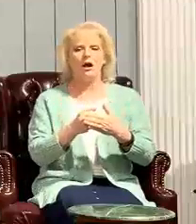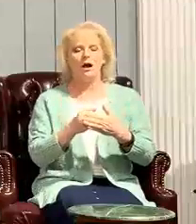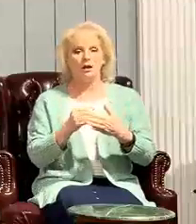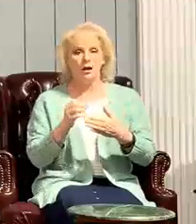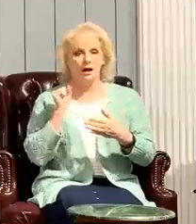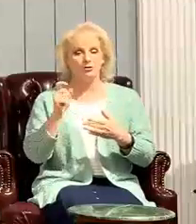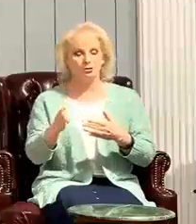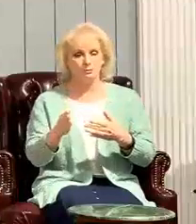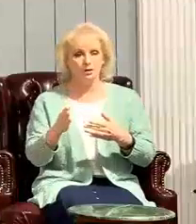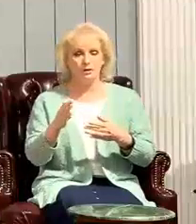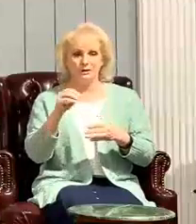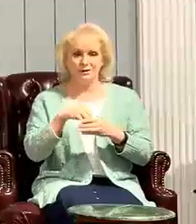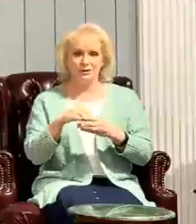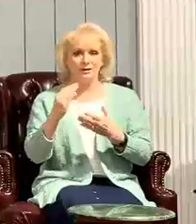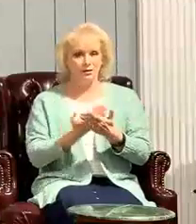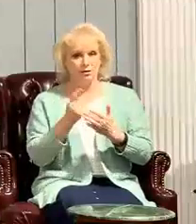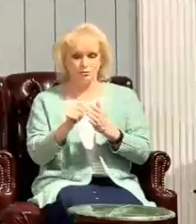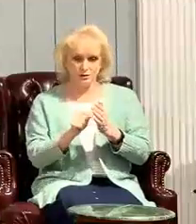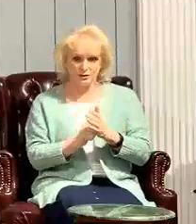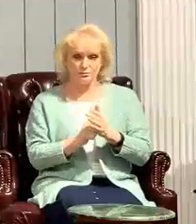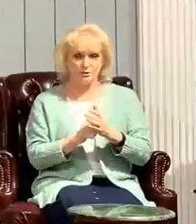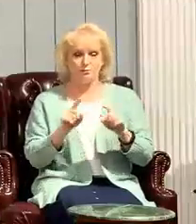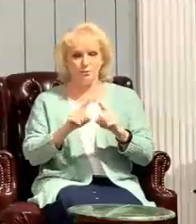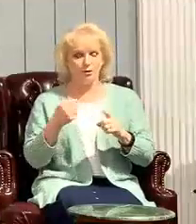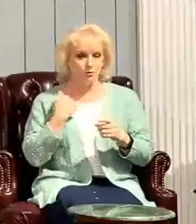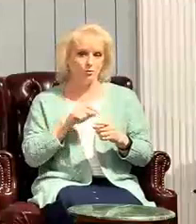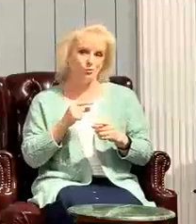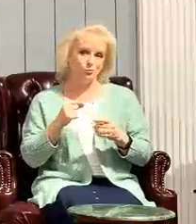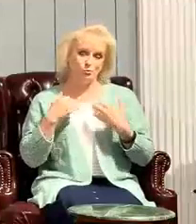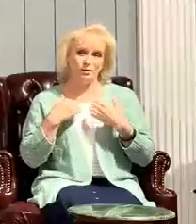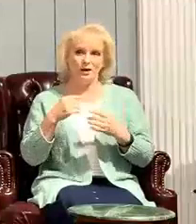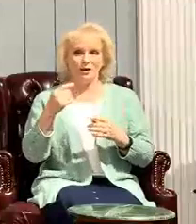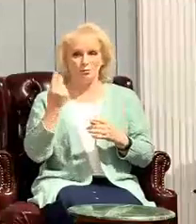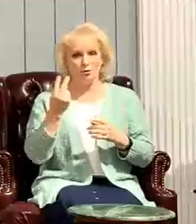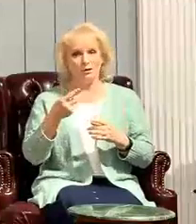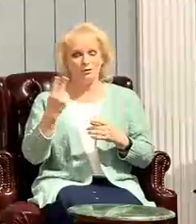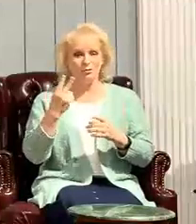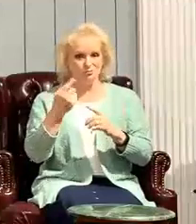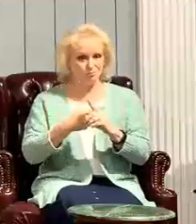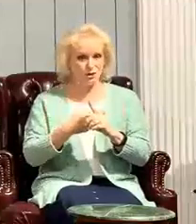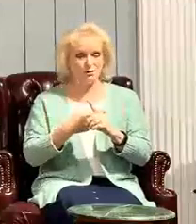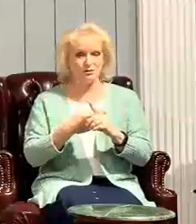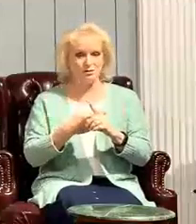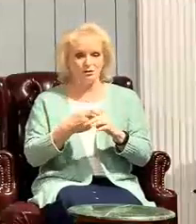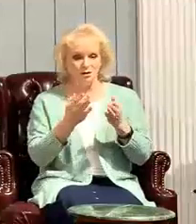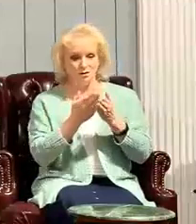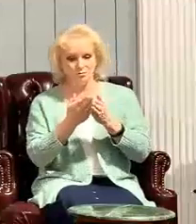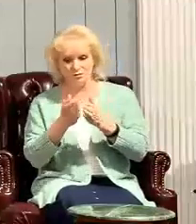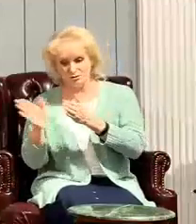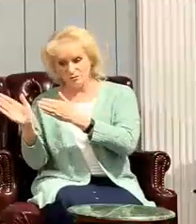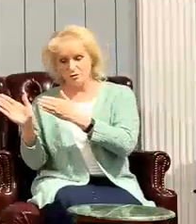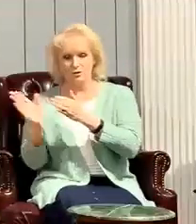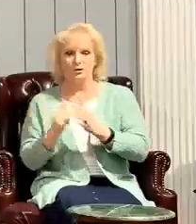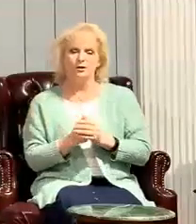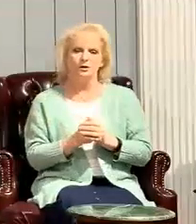still in my series. Of course, we had a month or two of conversion, but I'm still in the book